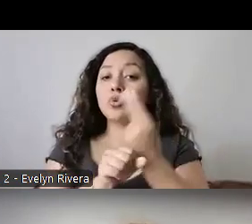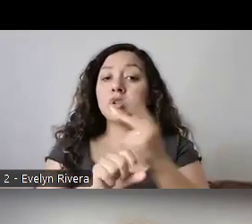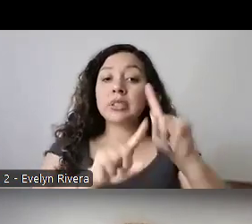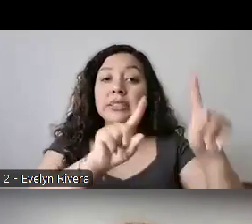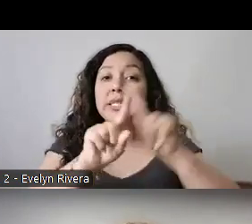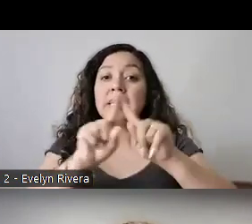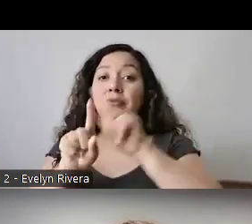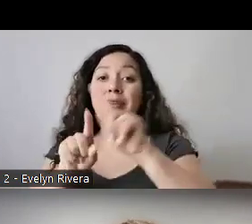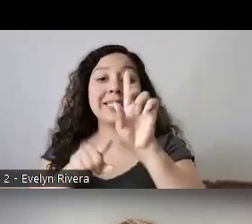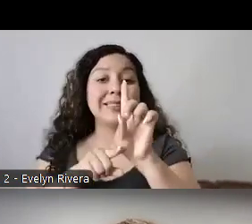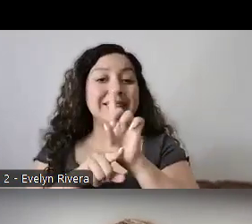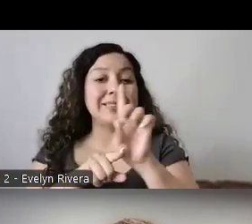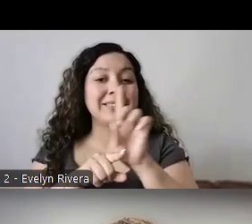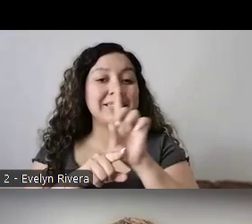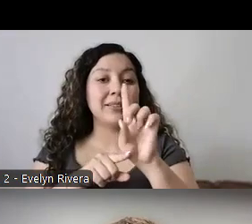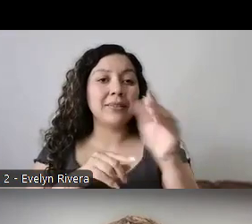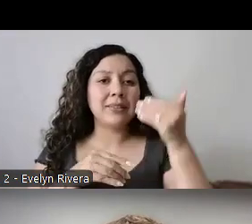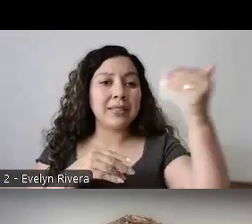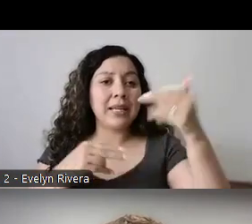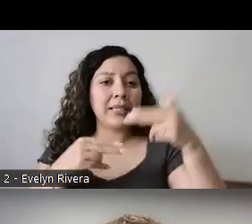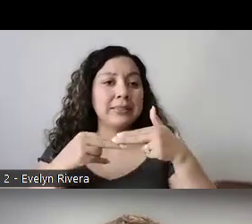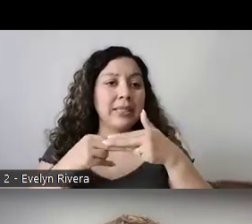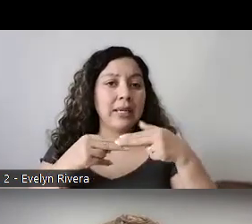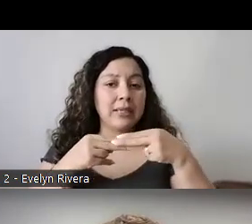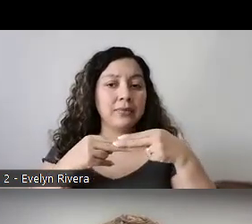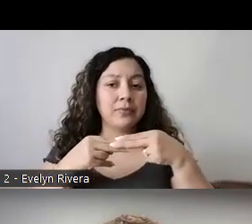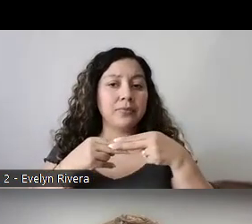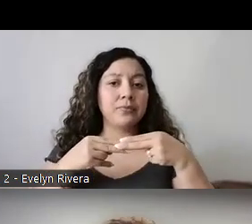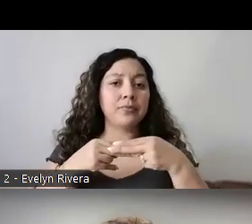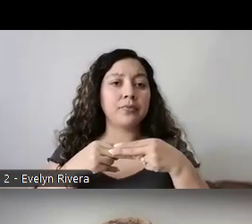disciplines. So I need the next slide.